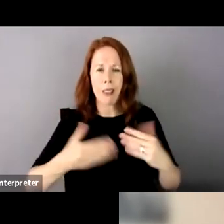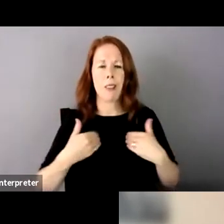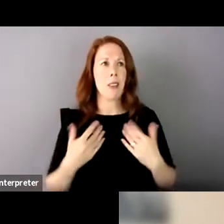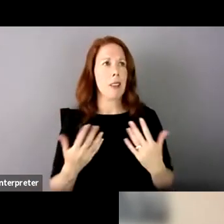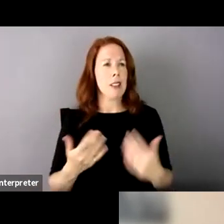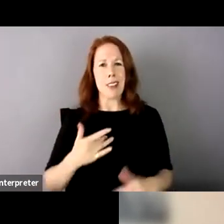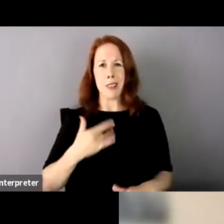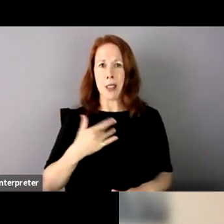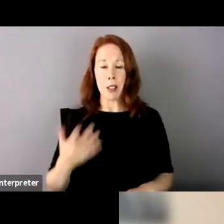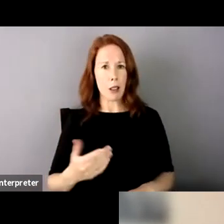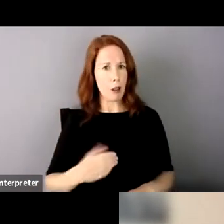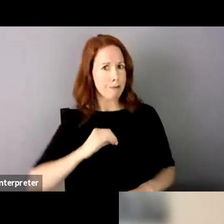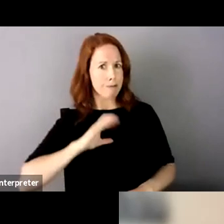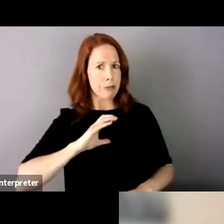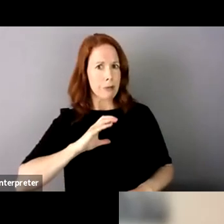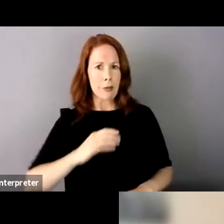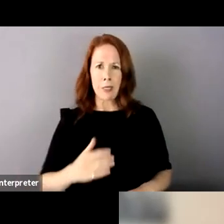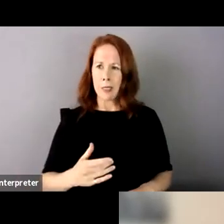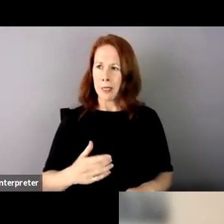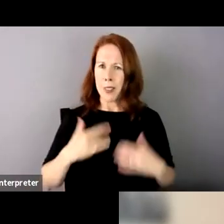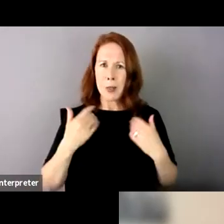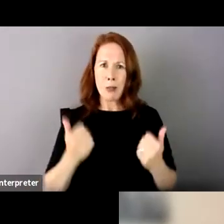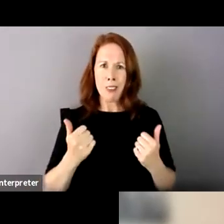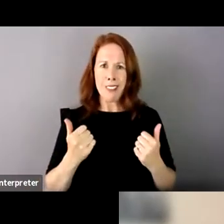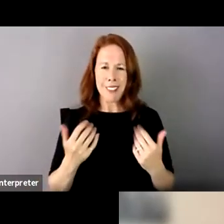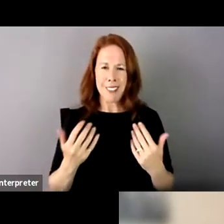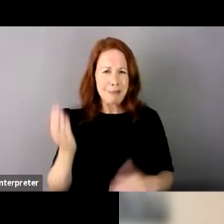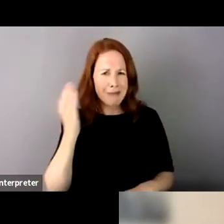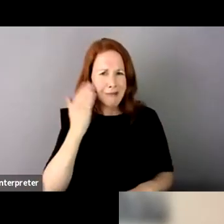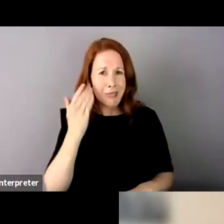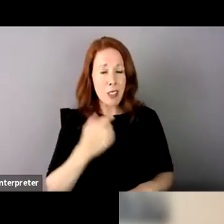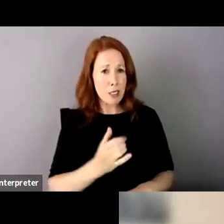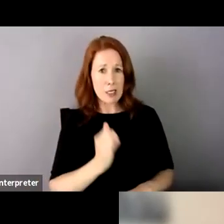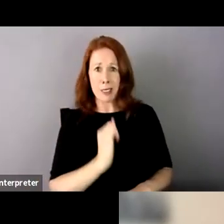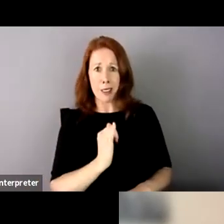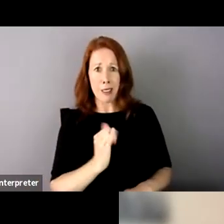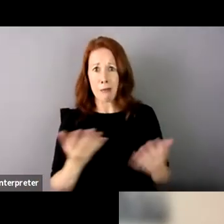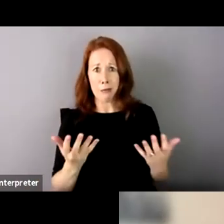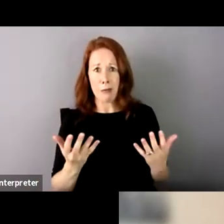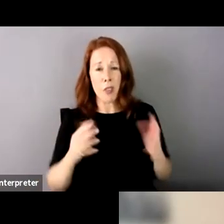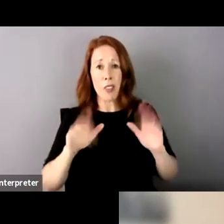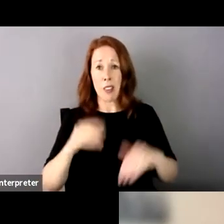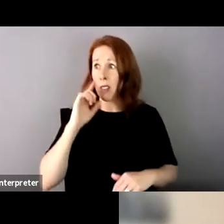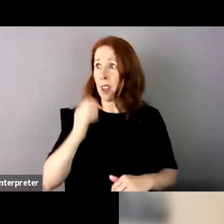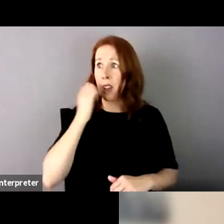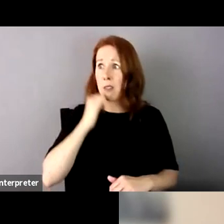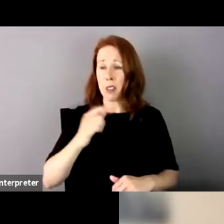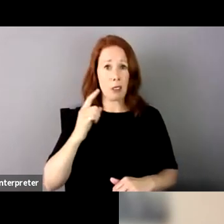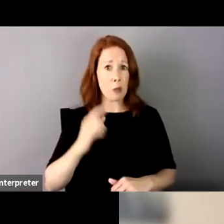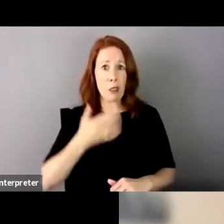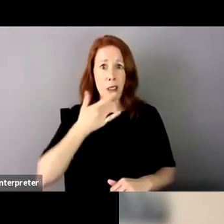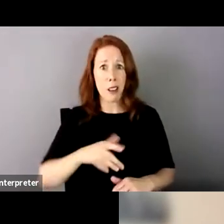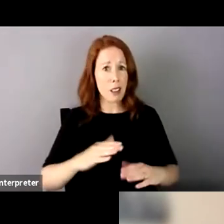a sense of self-worth and value, things that, when you or I may perhaps take for granted because we're afforded